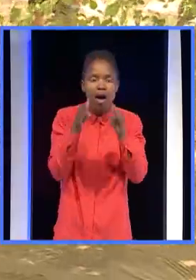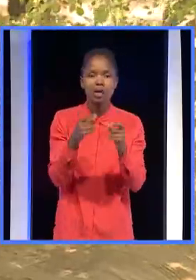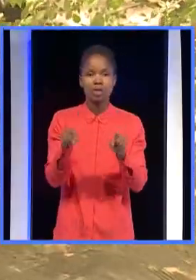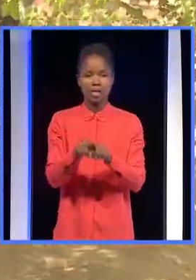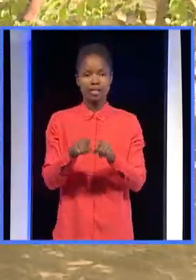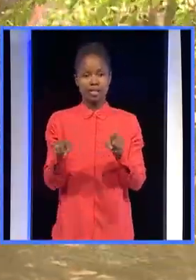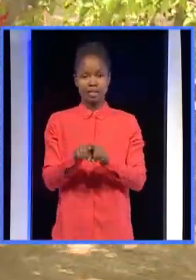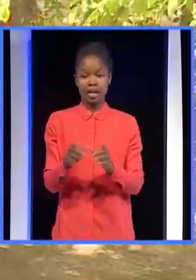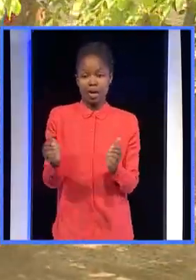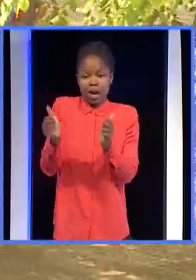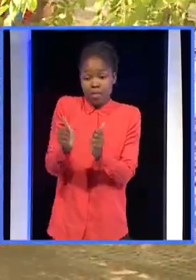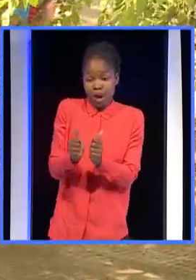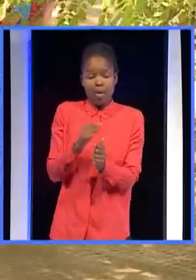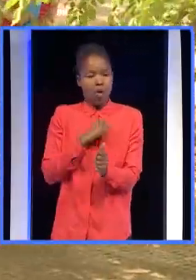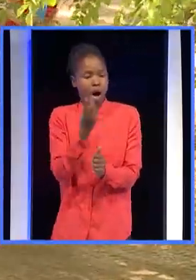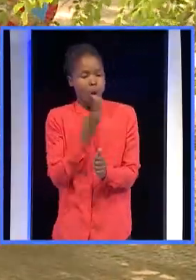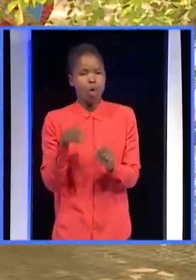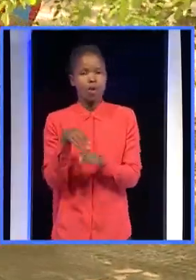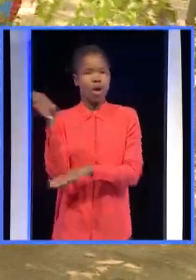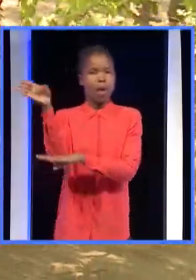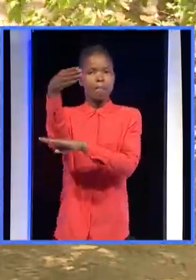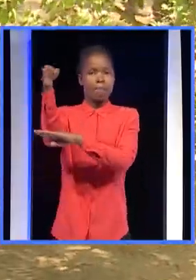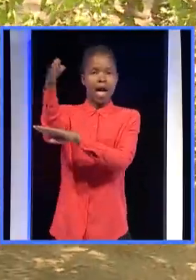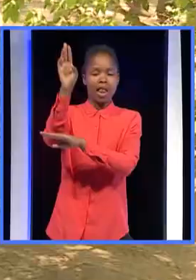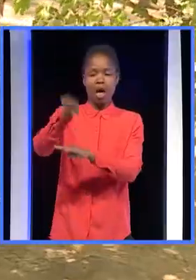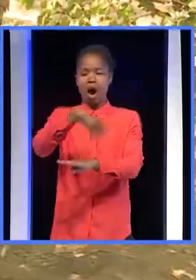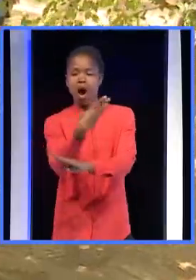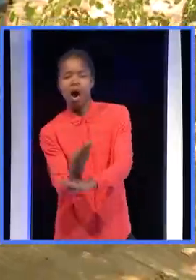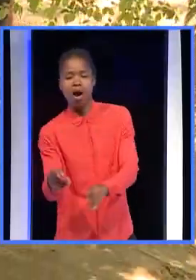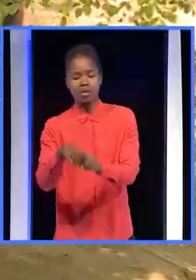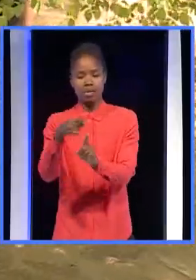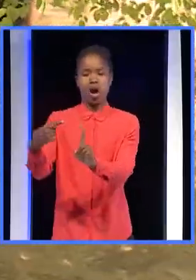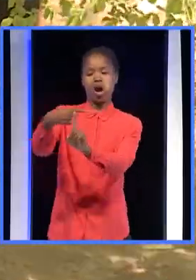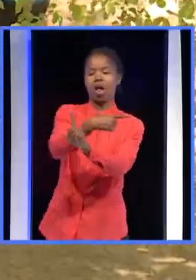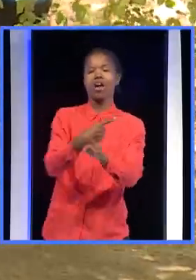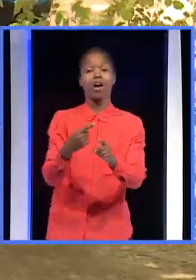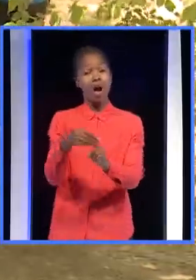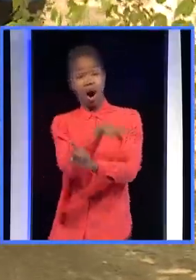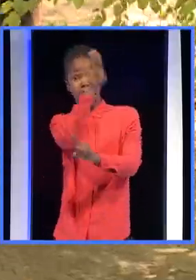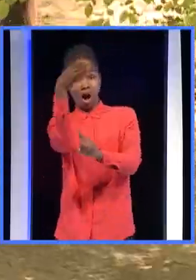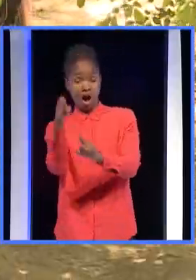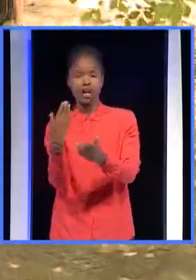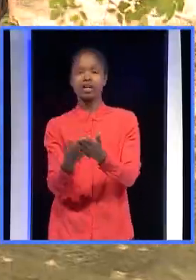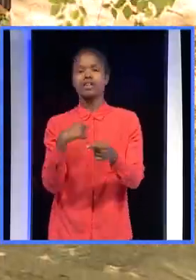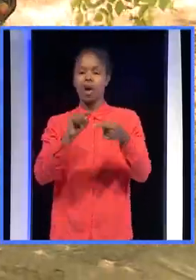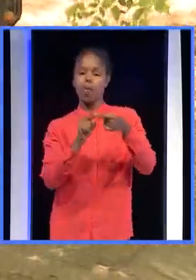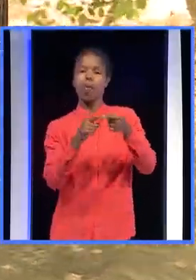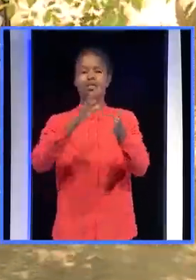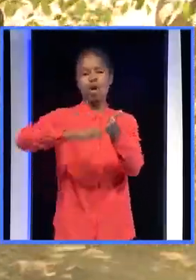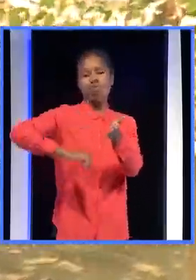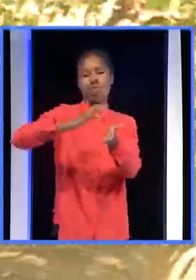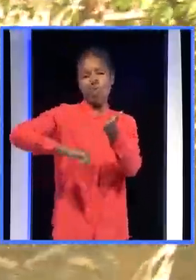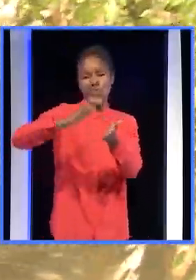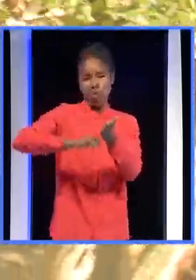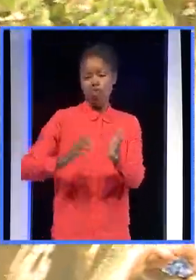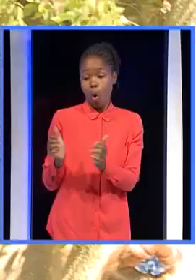look for you on the left side of the car for banners, not to go over it and not to lose points like that. So they are your eyes and your ears on that side. And